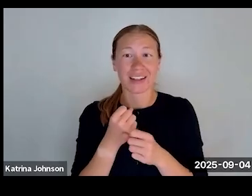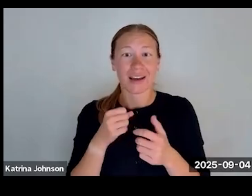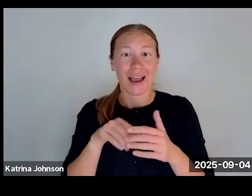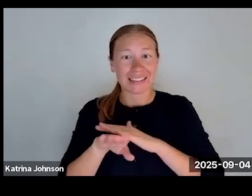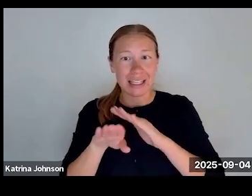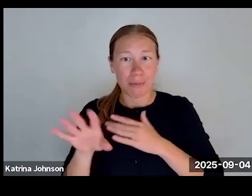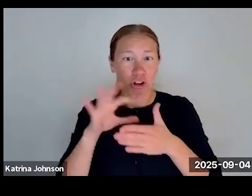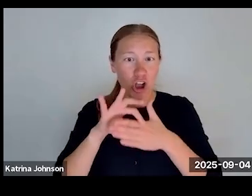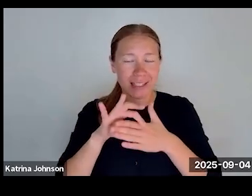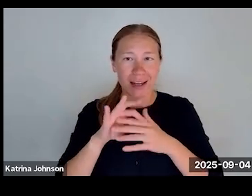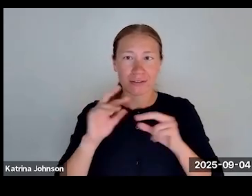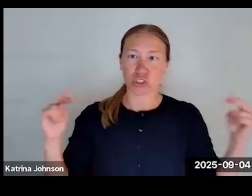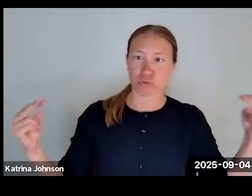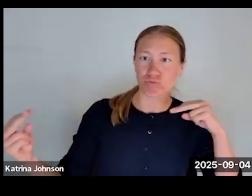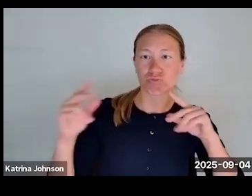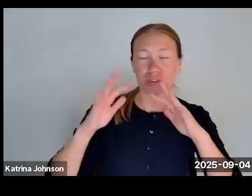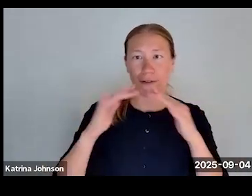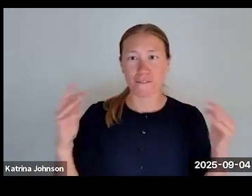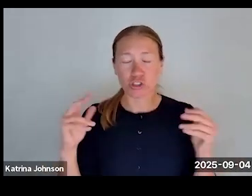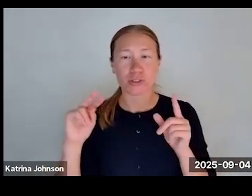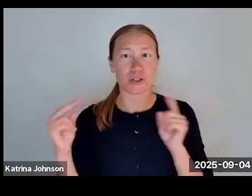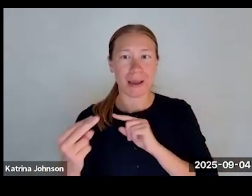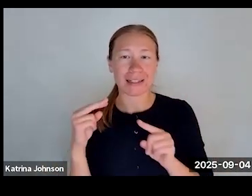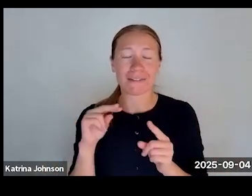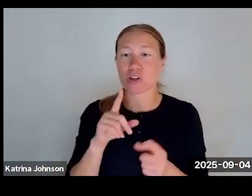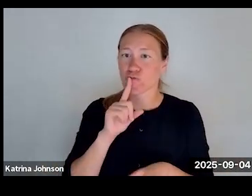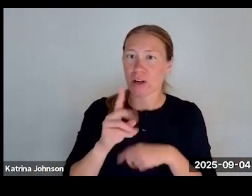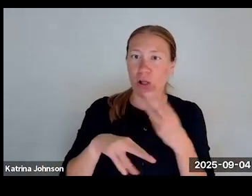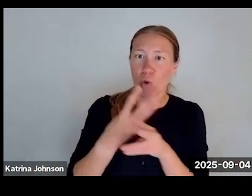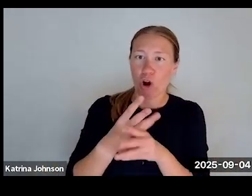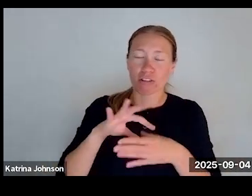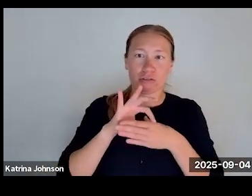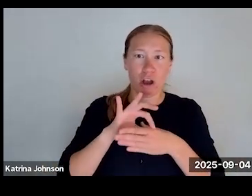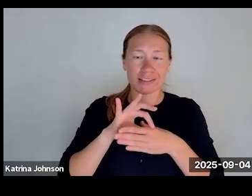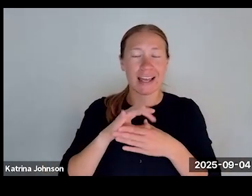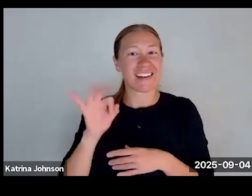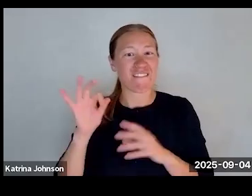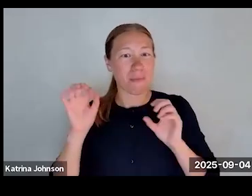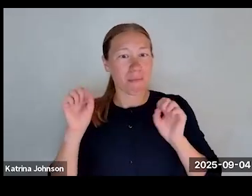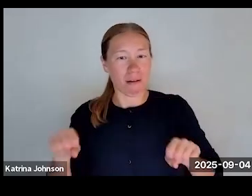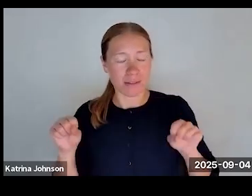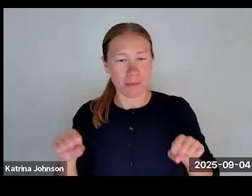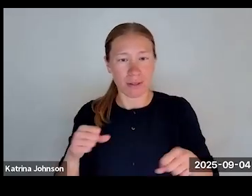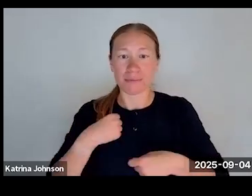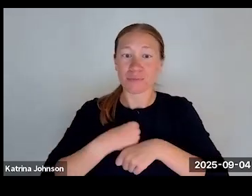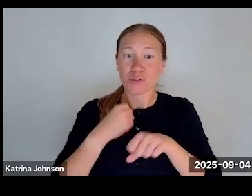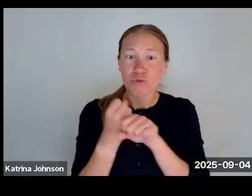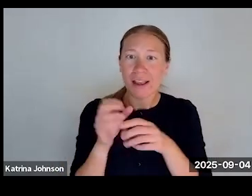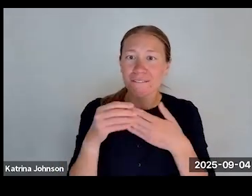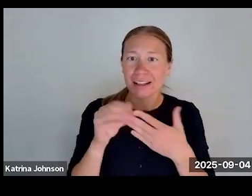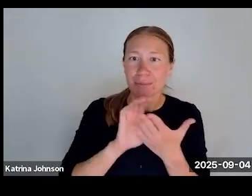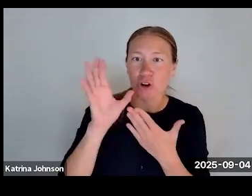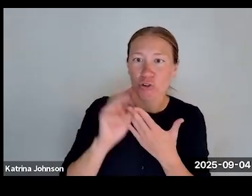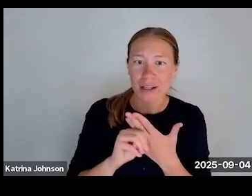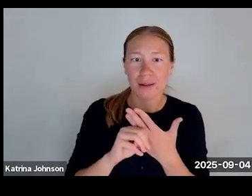diverse perspectives and real-world contexts when possible. Use flexible curriculum and provide supports like